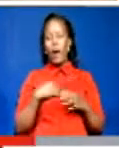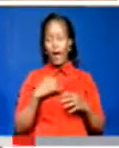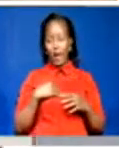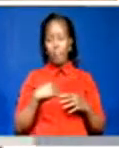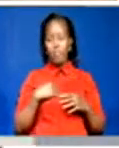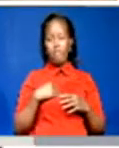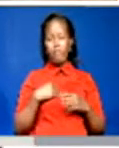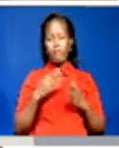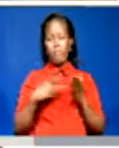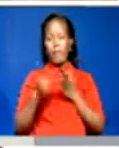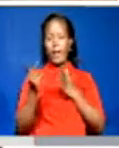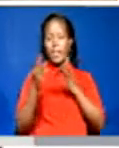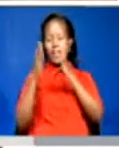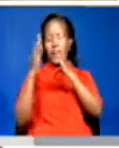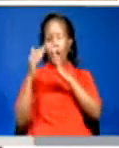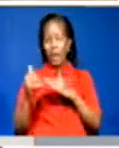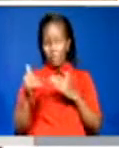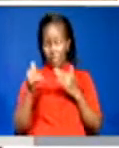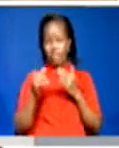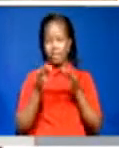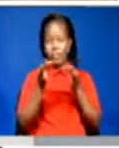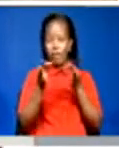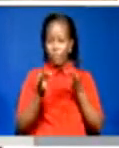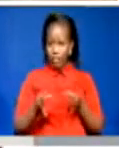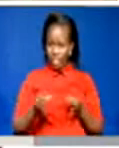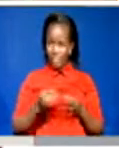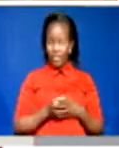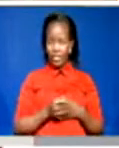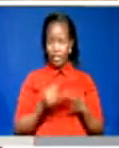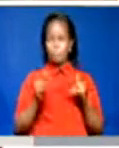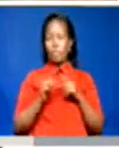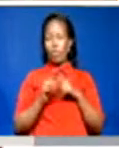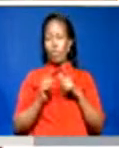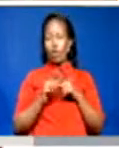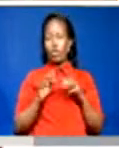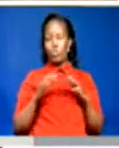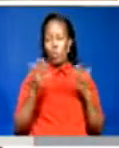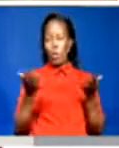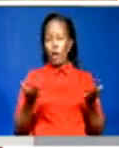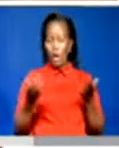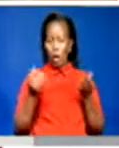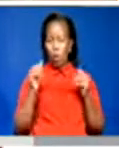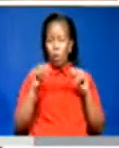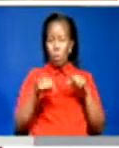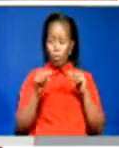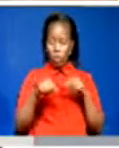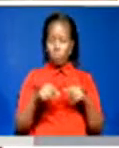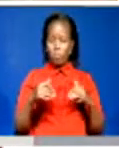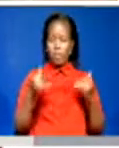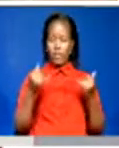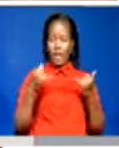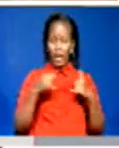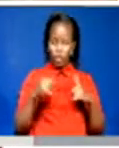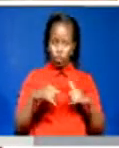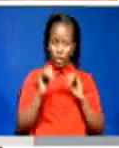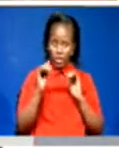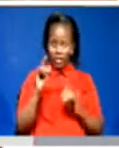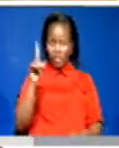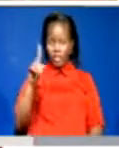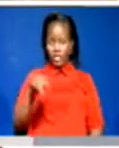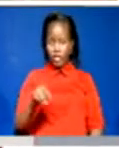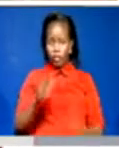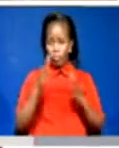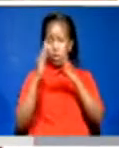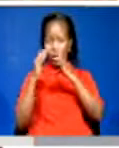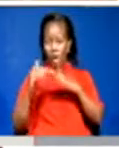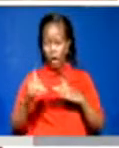Mortgage Refinancing, and how it can be able to actualize the affordable housing, because if we have to actualize at